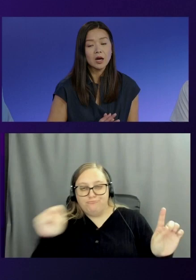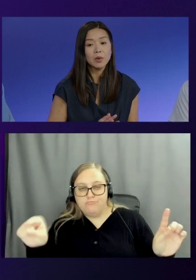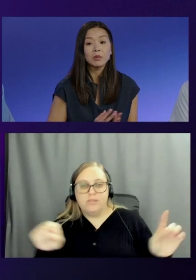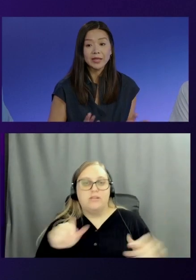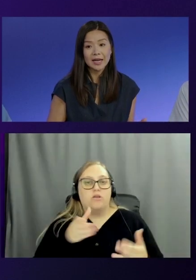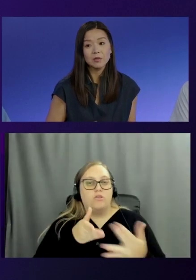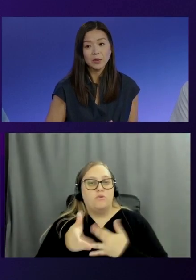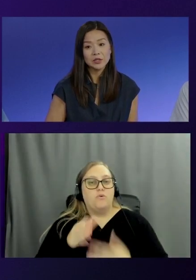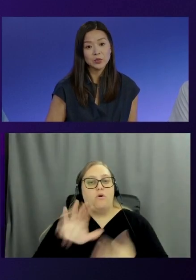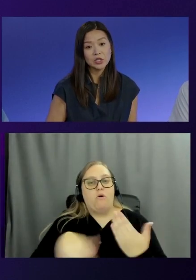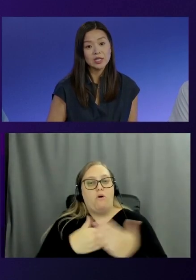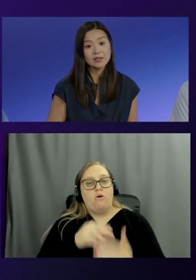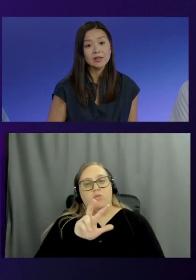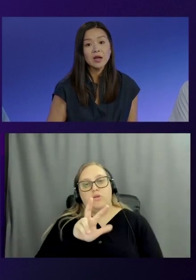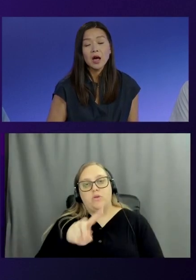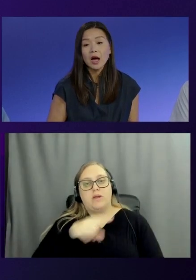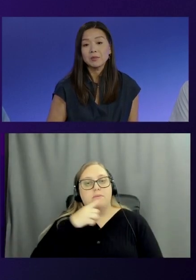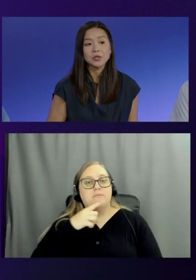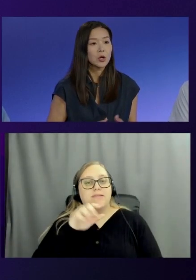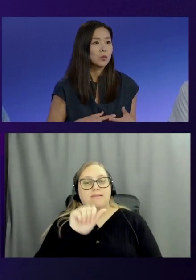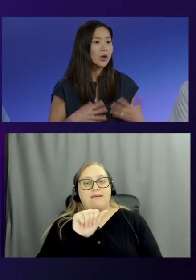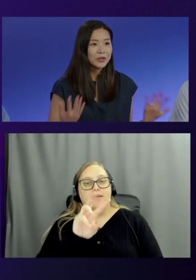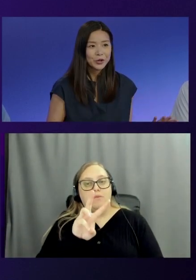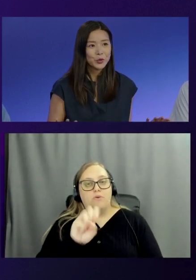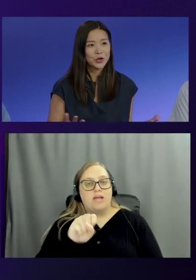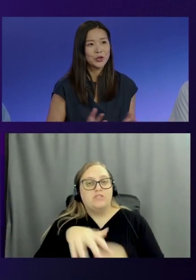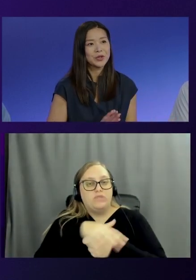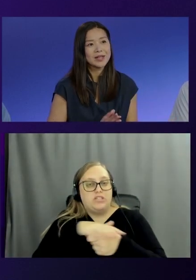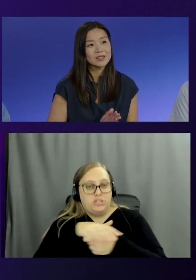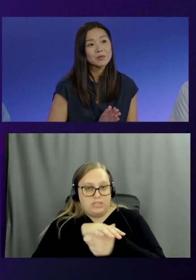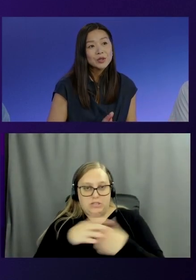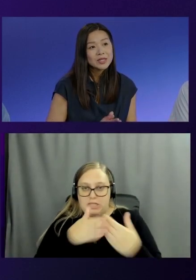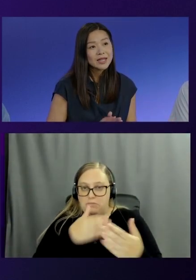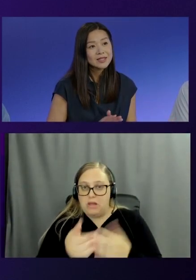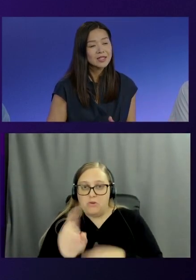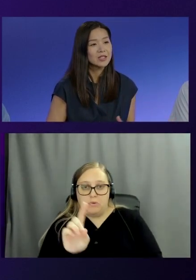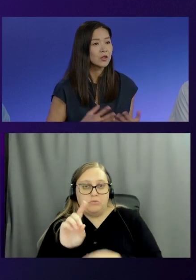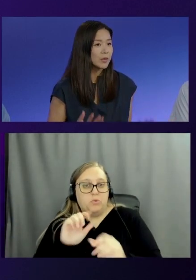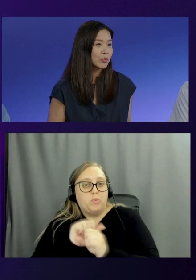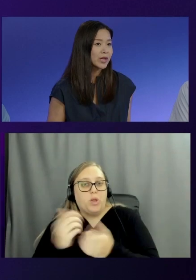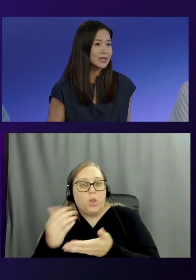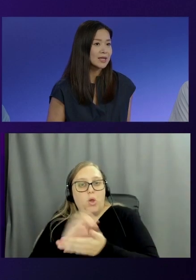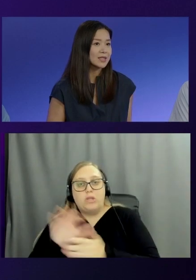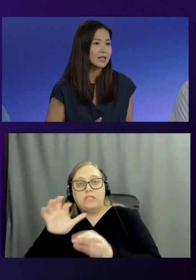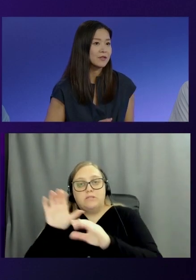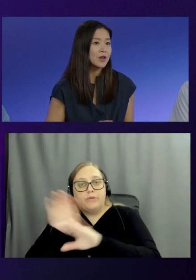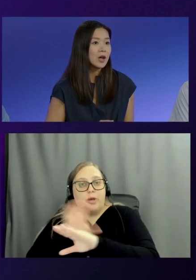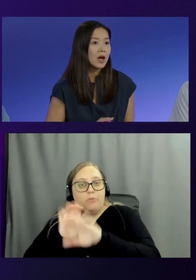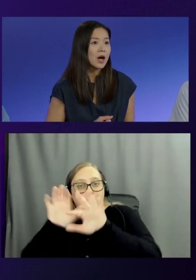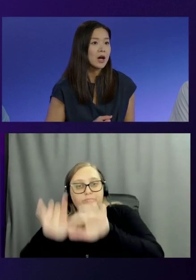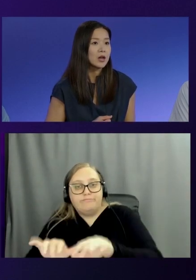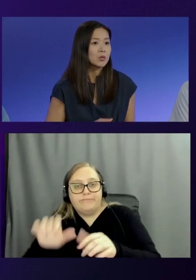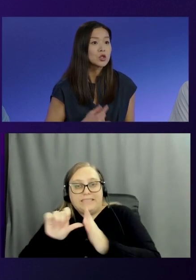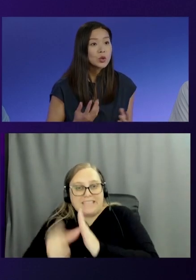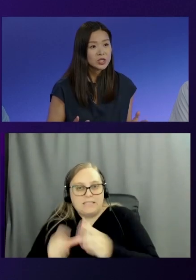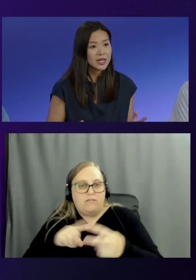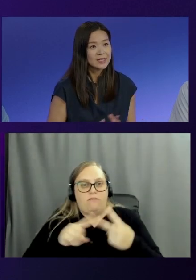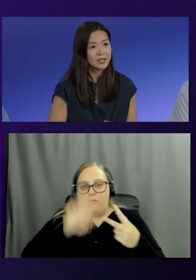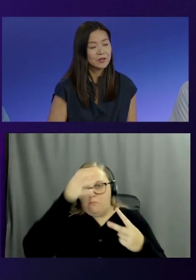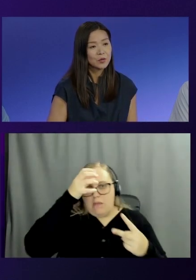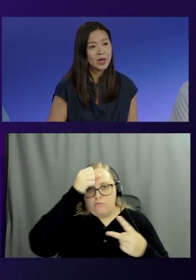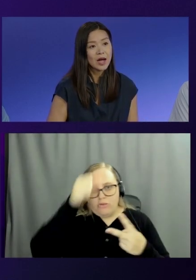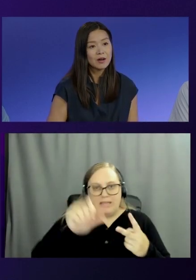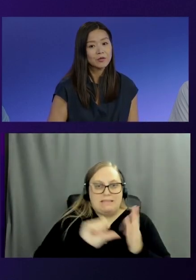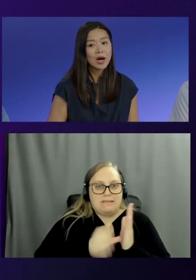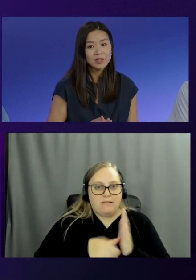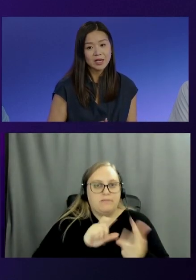31 public AWS regions. So whether your workload is compute intensive or memory intensive or storage